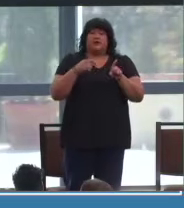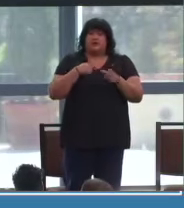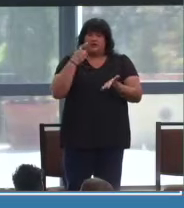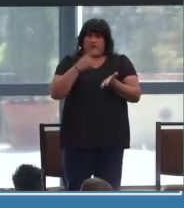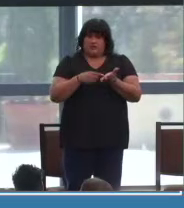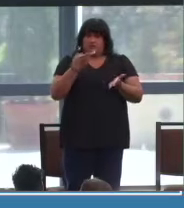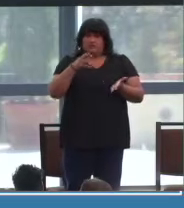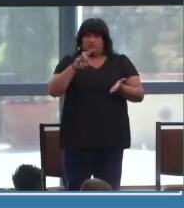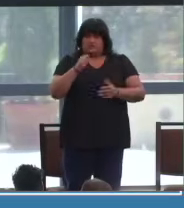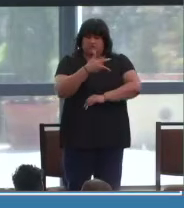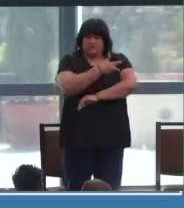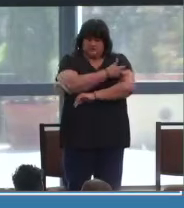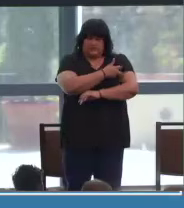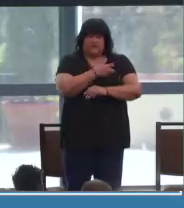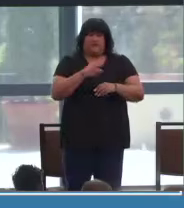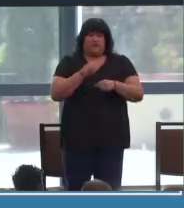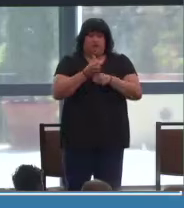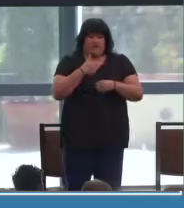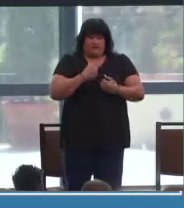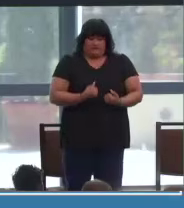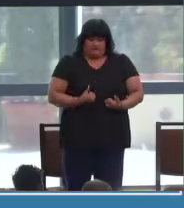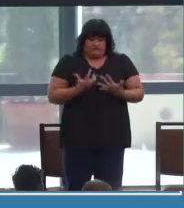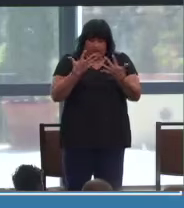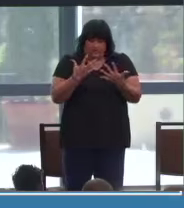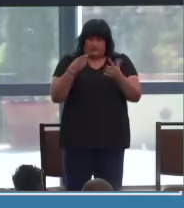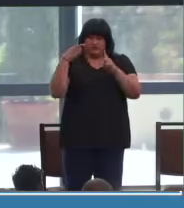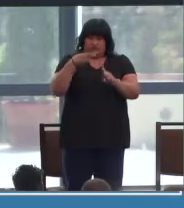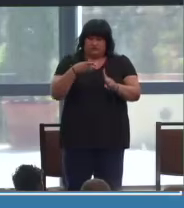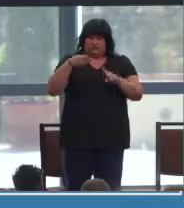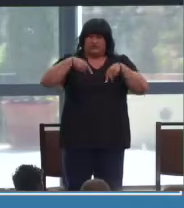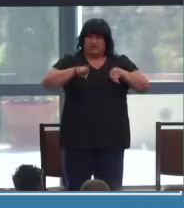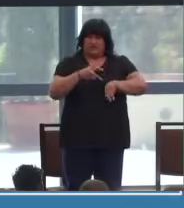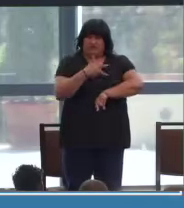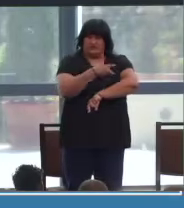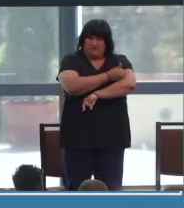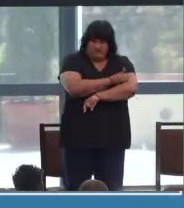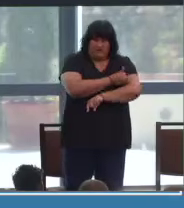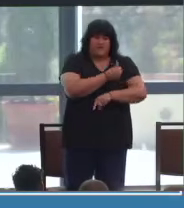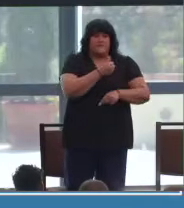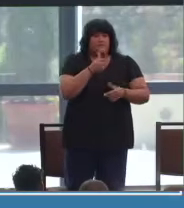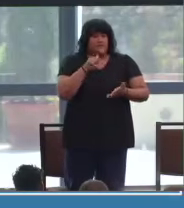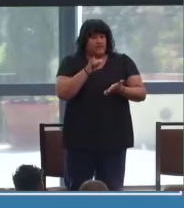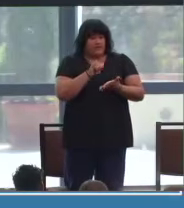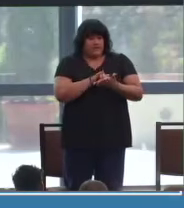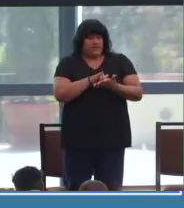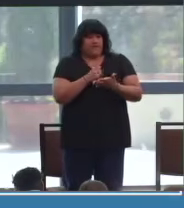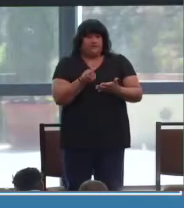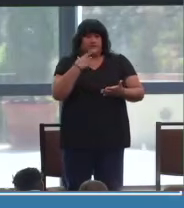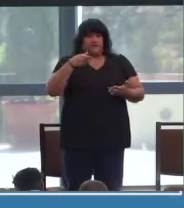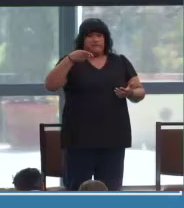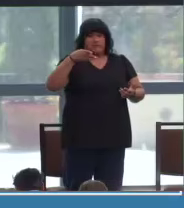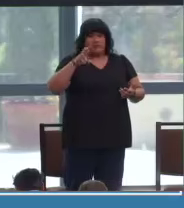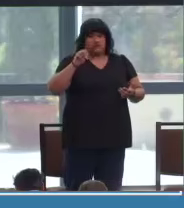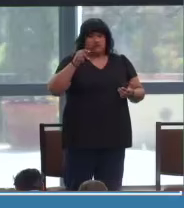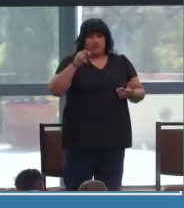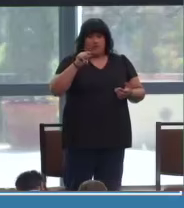injections made me flare, especially during the Menopur trigger shot. I ended up having to take prednisone to manage the flare during this cycle. Retrieval ended up